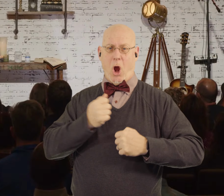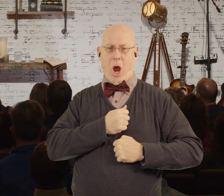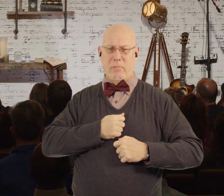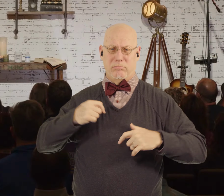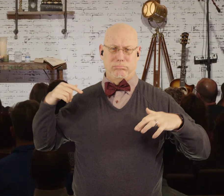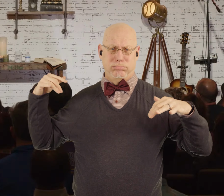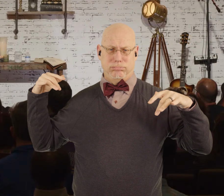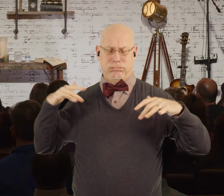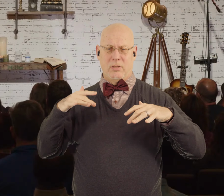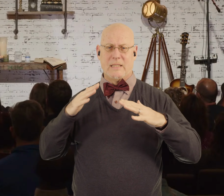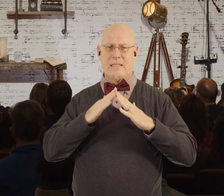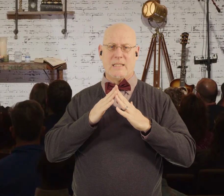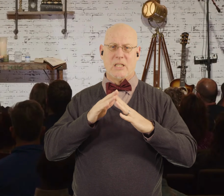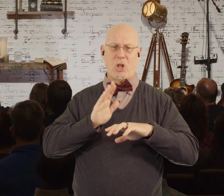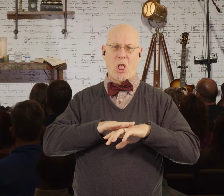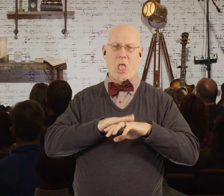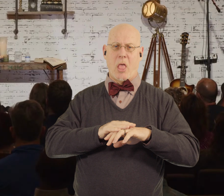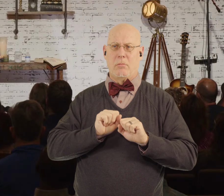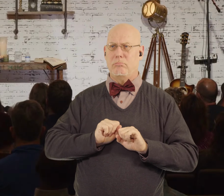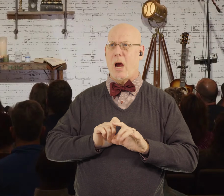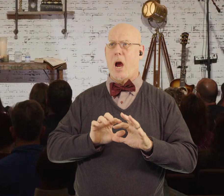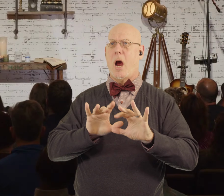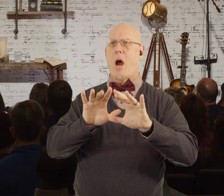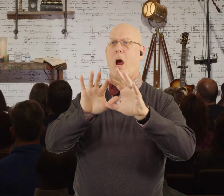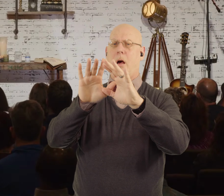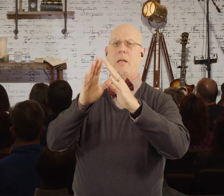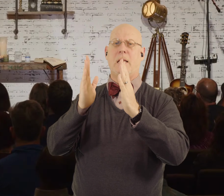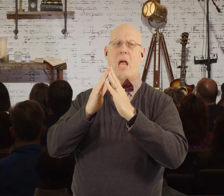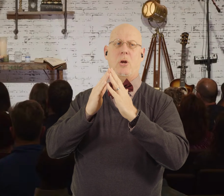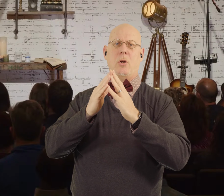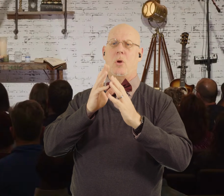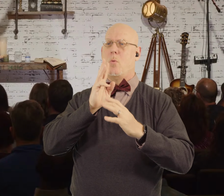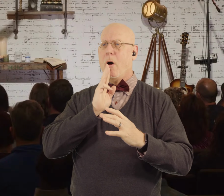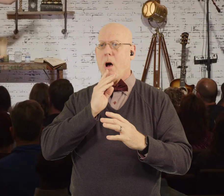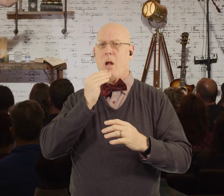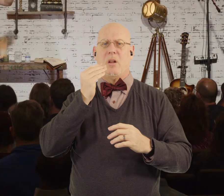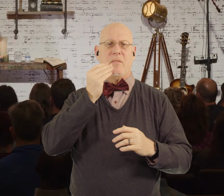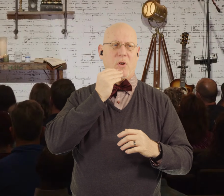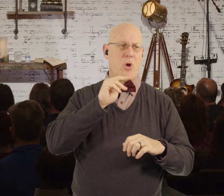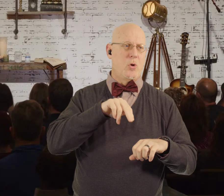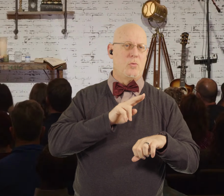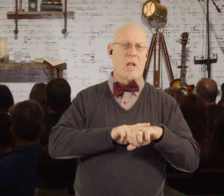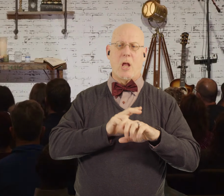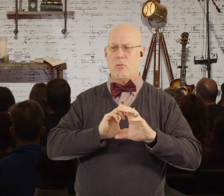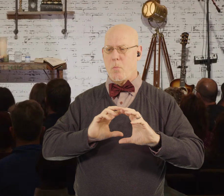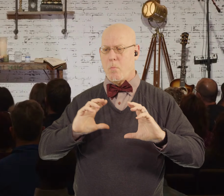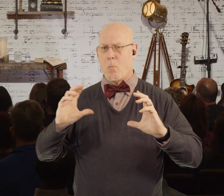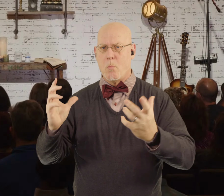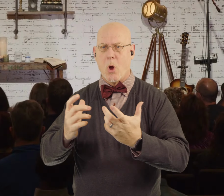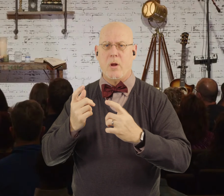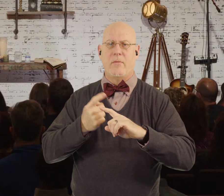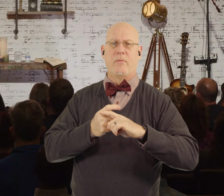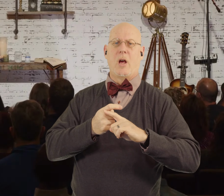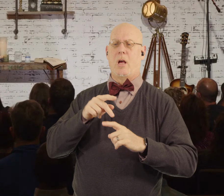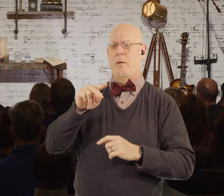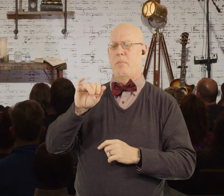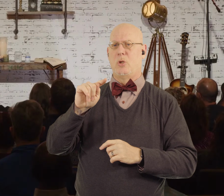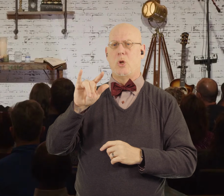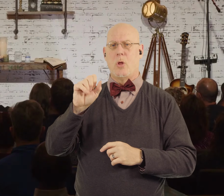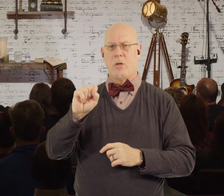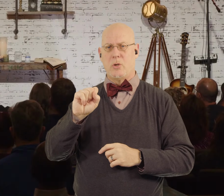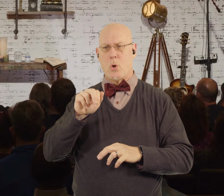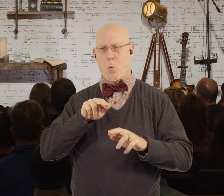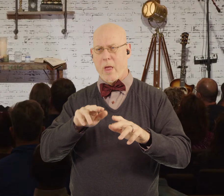an invading army that would come in, the citizens would be alert, and they would all flock to the fortress, and there was water, and there was food, and there was this natural moat around the base of it